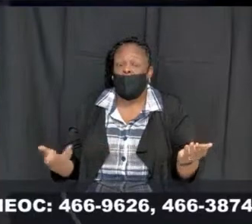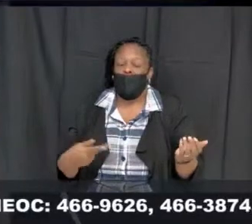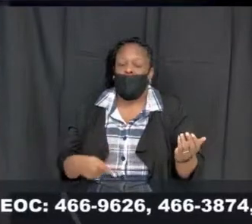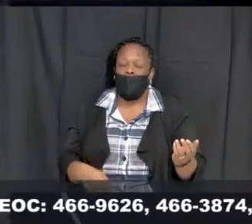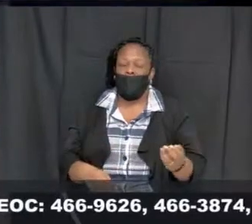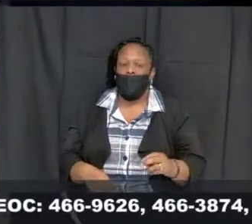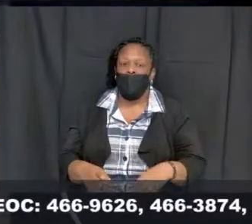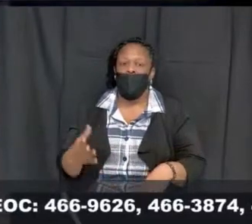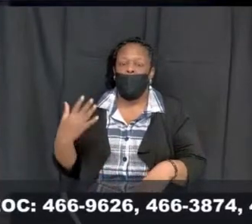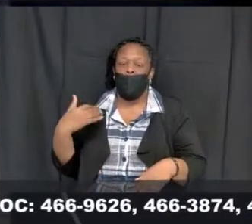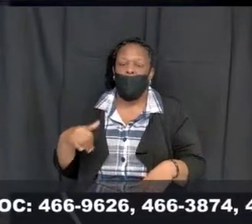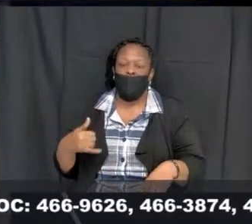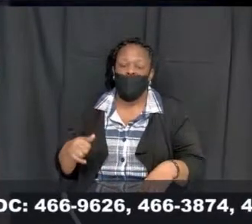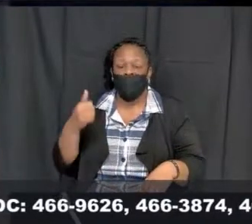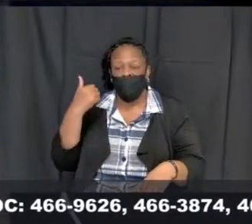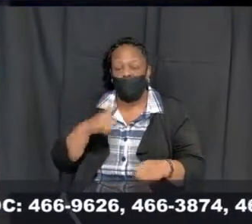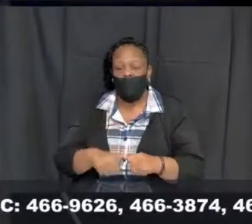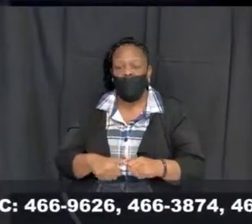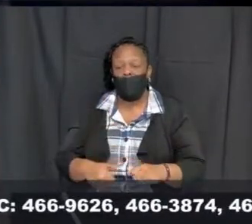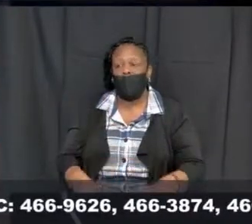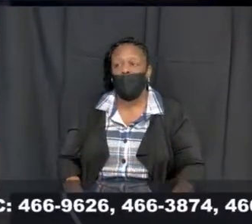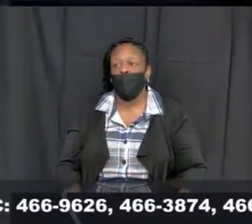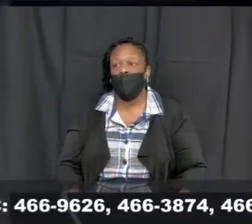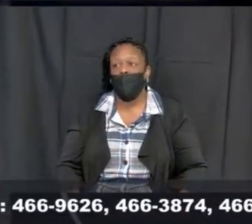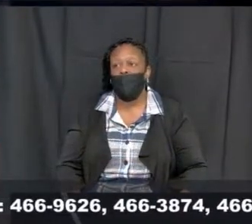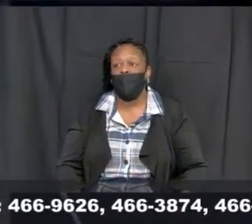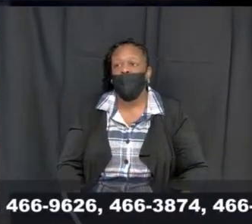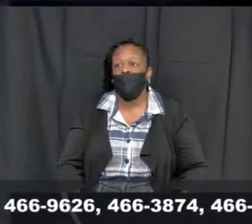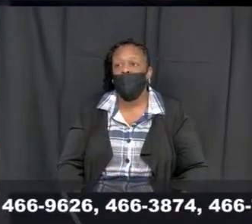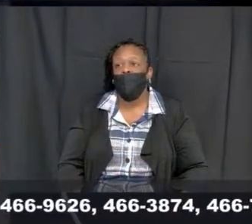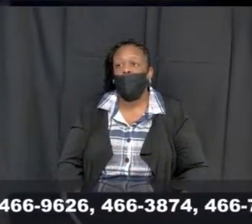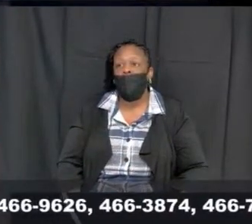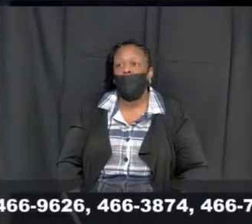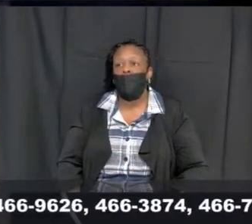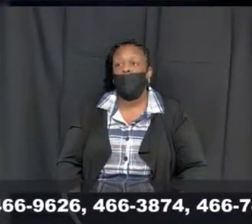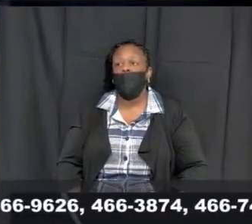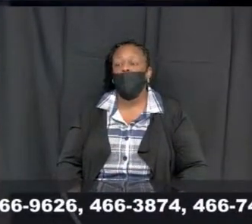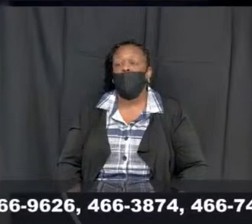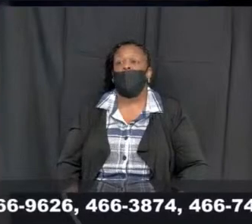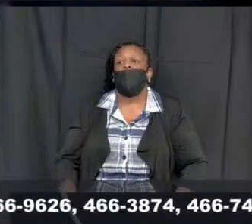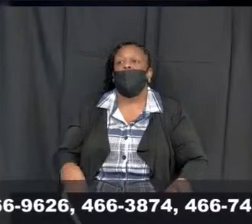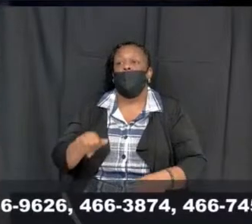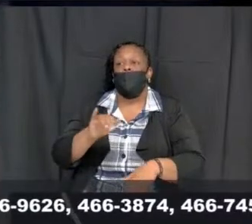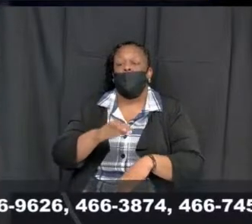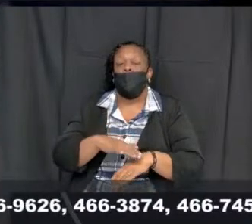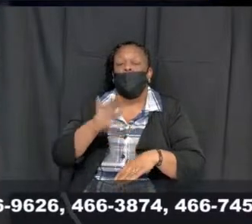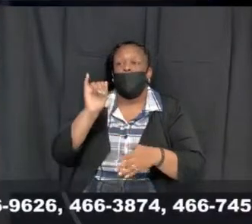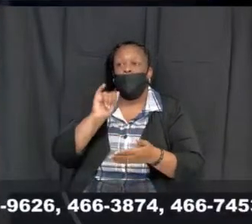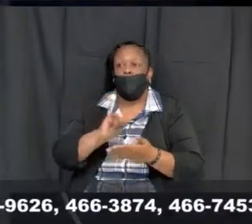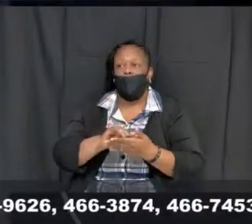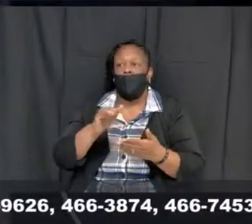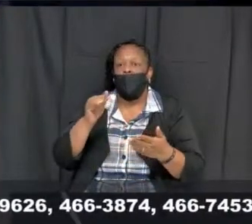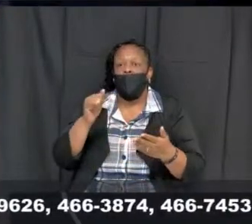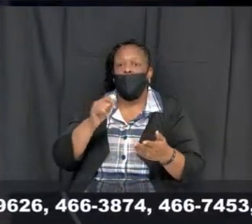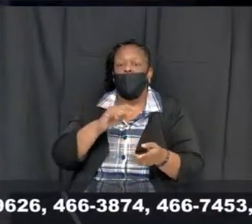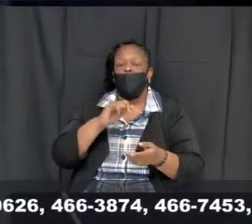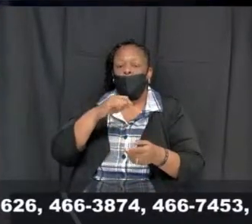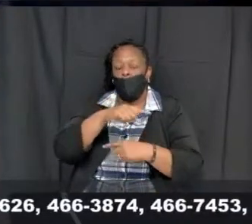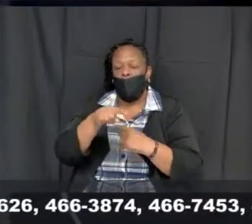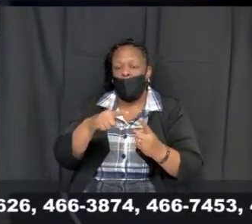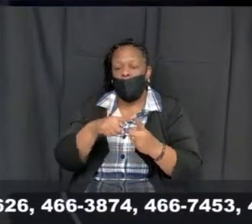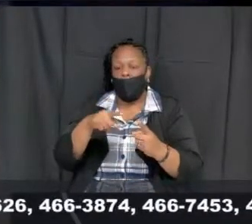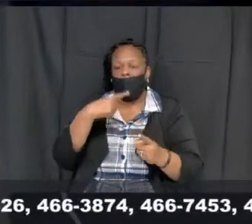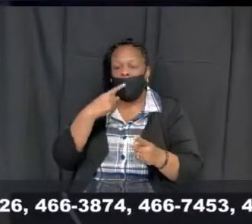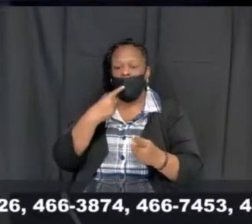Nevis. Equally so, on the 25th, the Honorable Prime Minister would have announced that our borders were